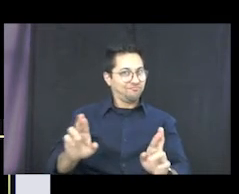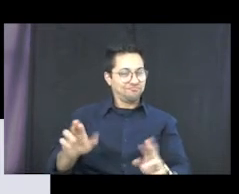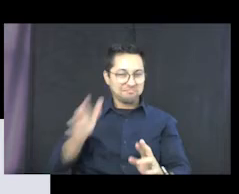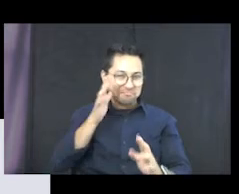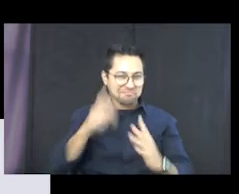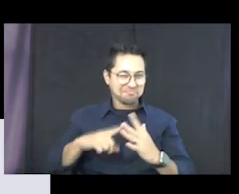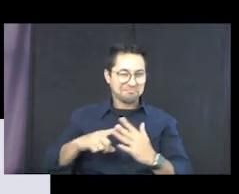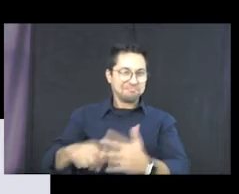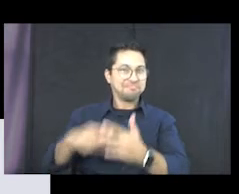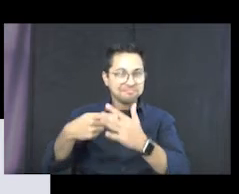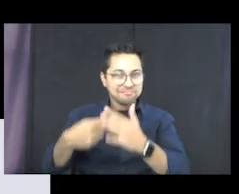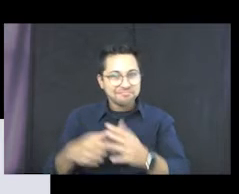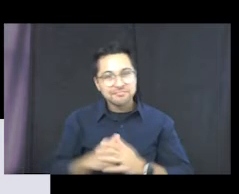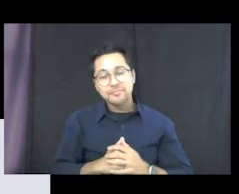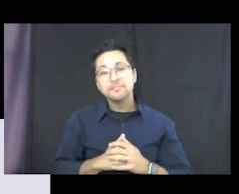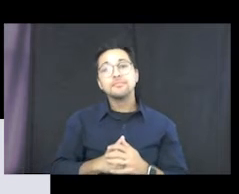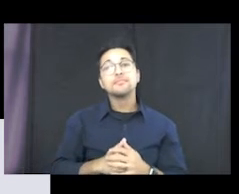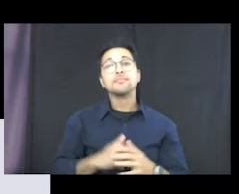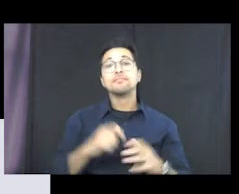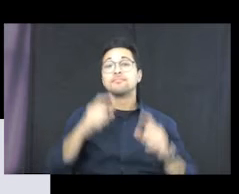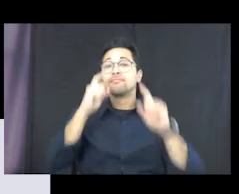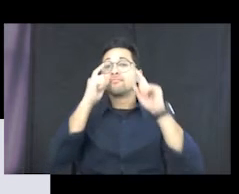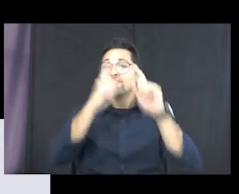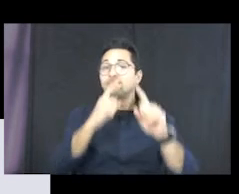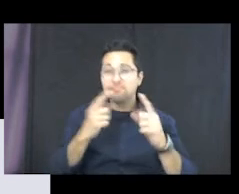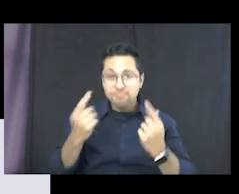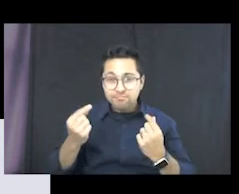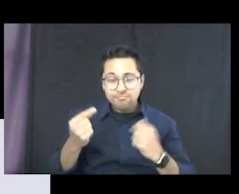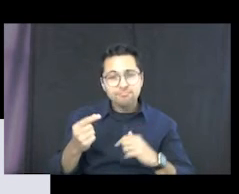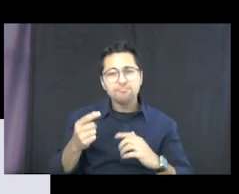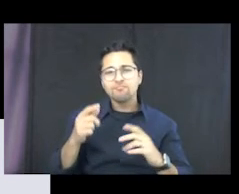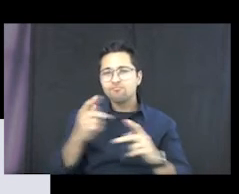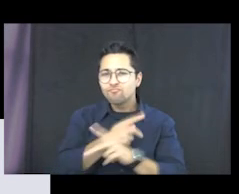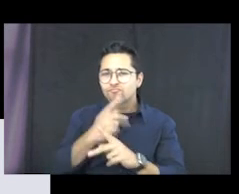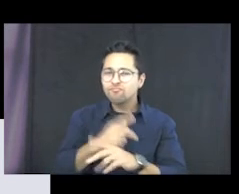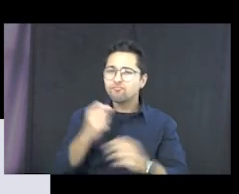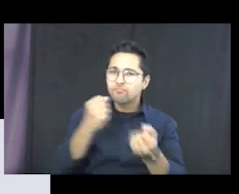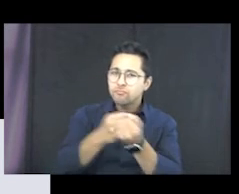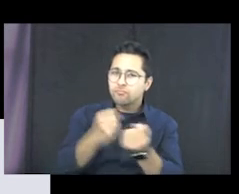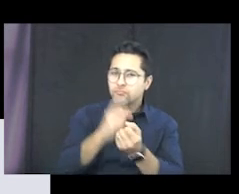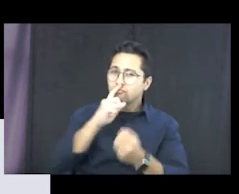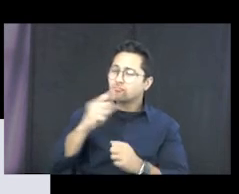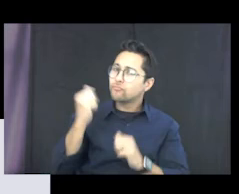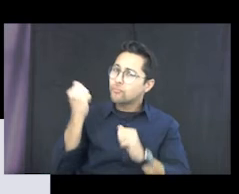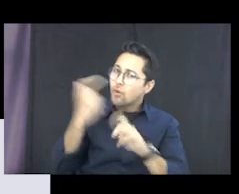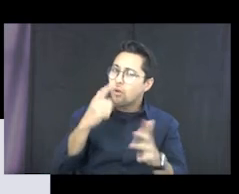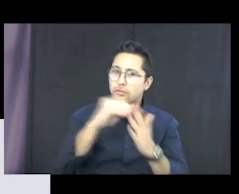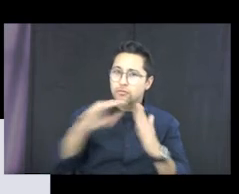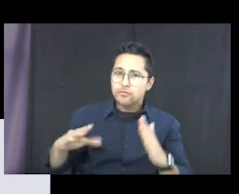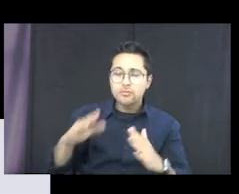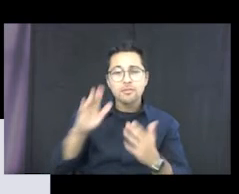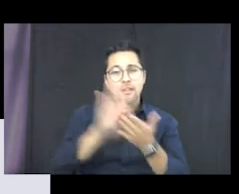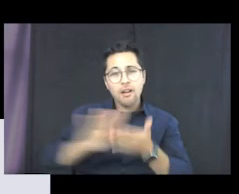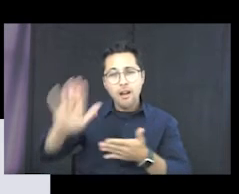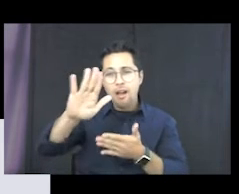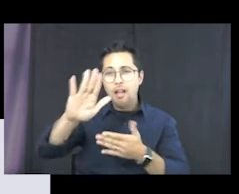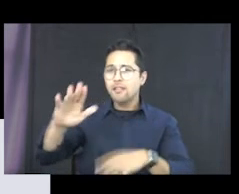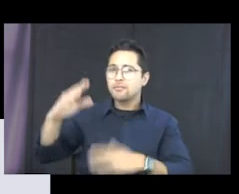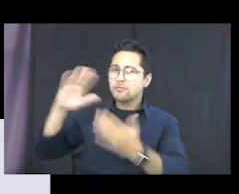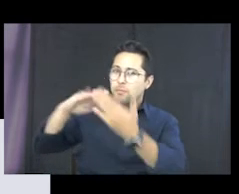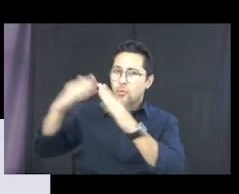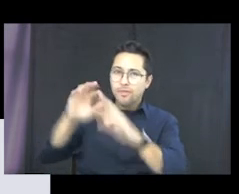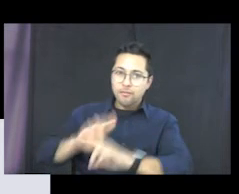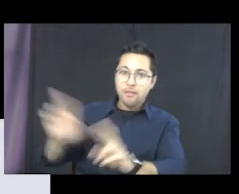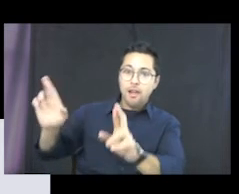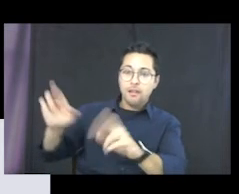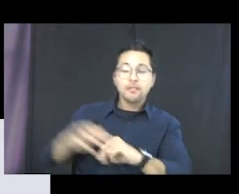started. Our goal today is to explore supports to ensure that all students are college, career, and community ready,